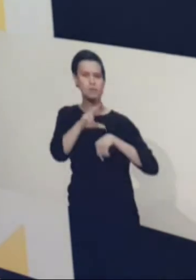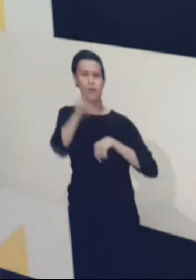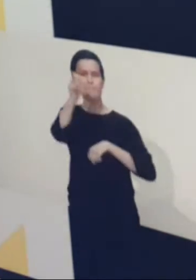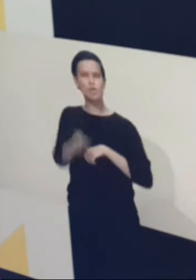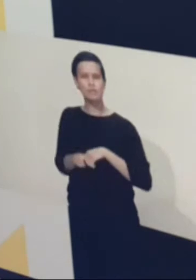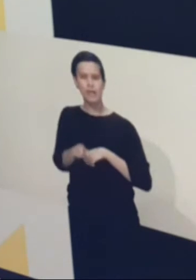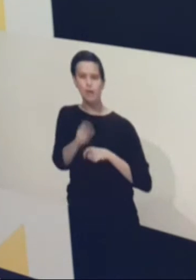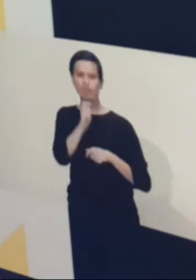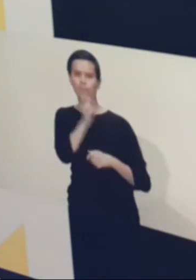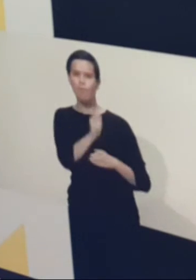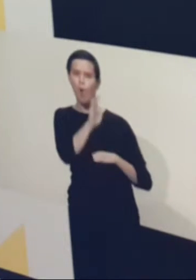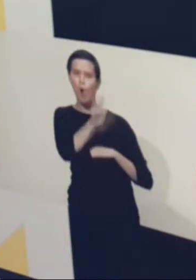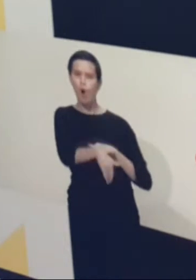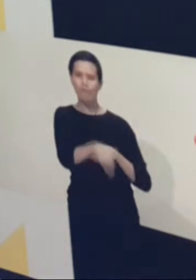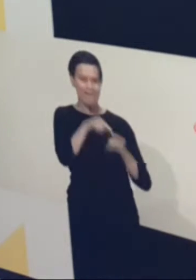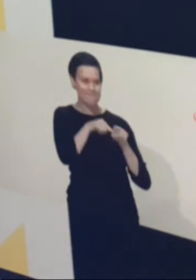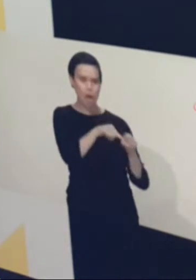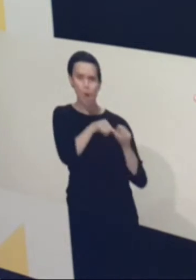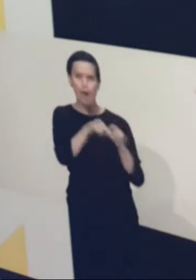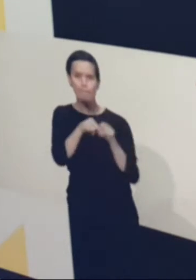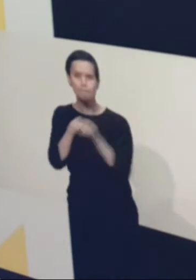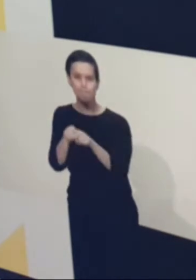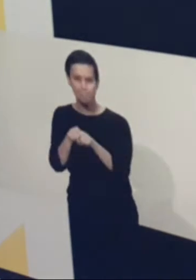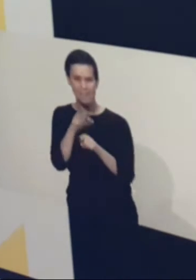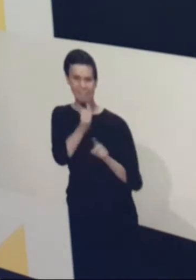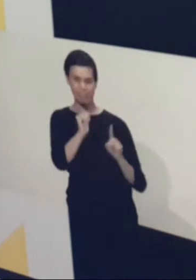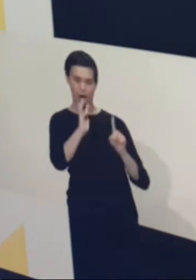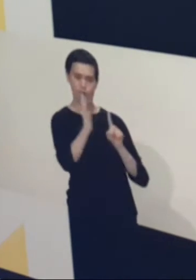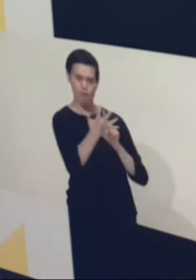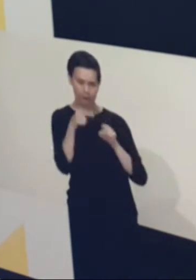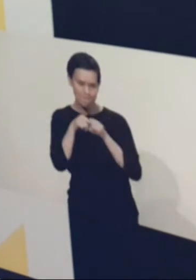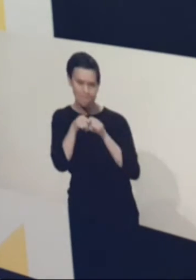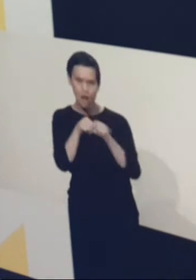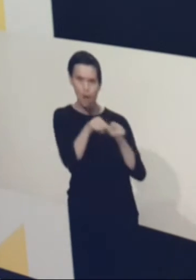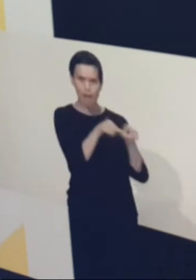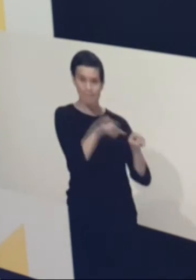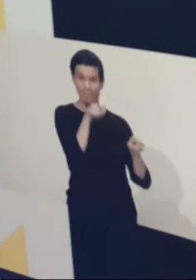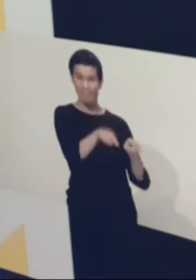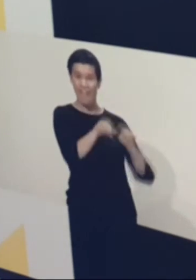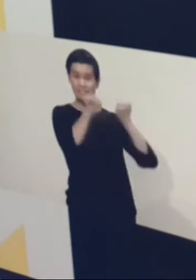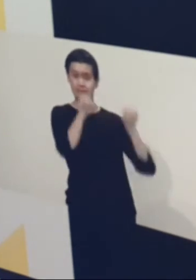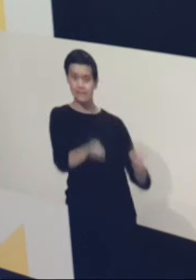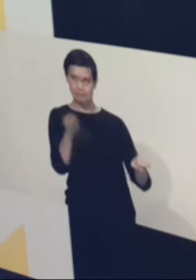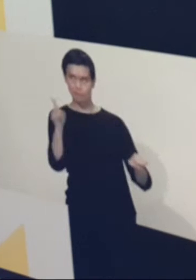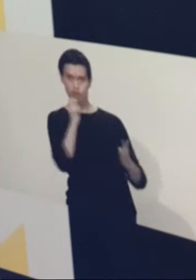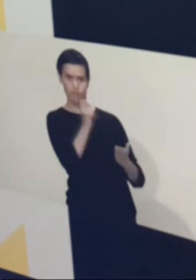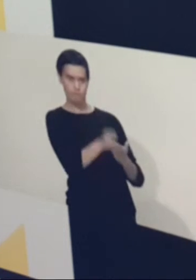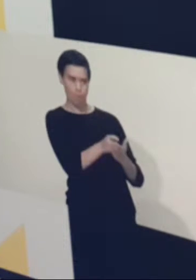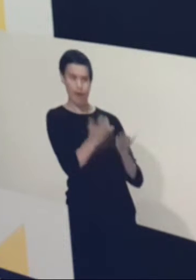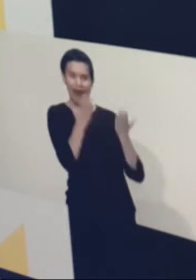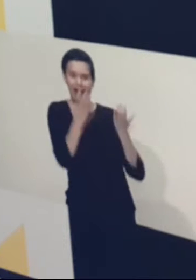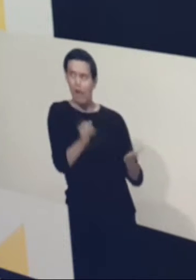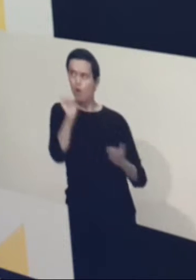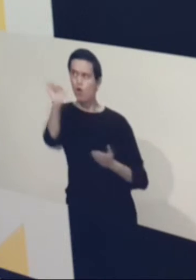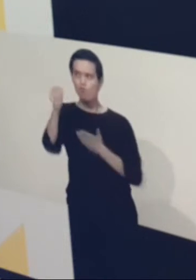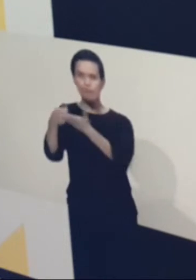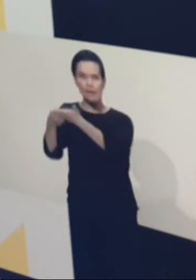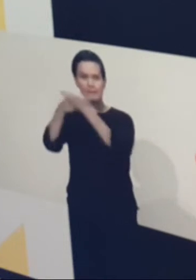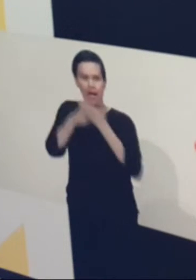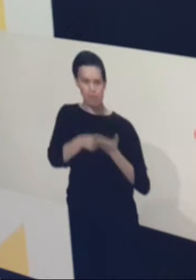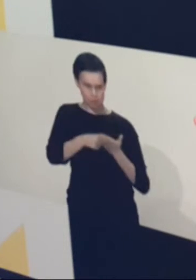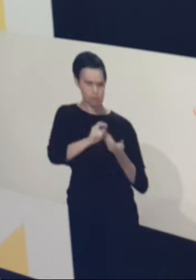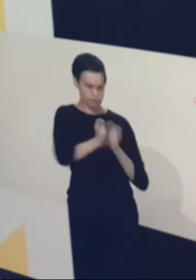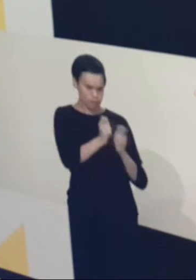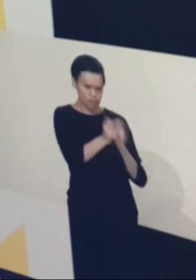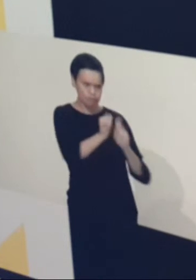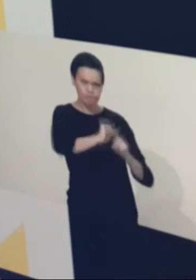instrumental in this regard, and the majority of the recommendations have been implemented. We can now contact trace 185 cases